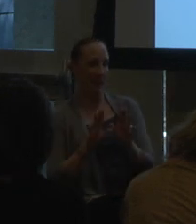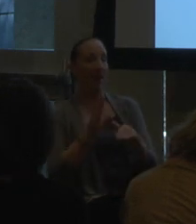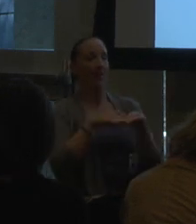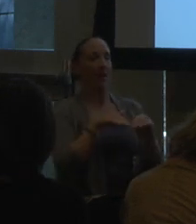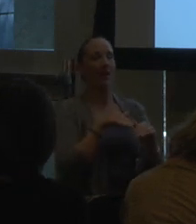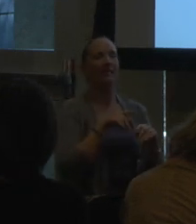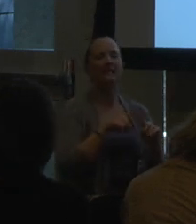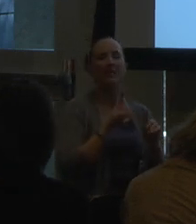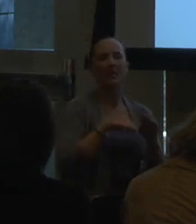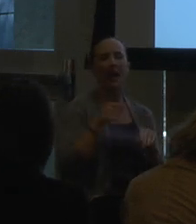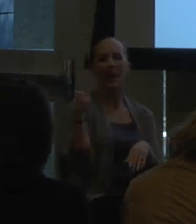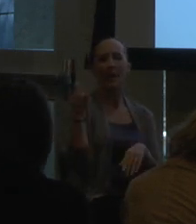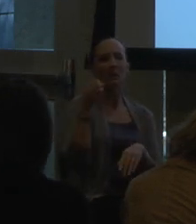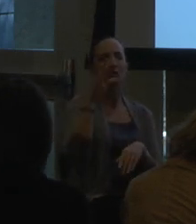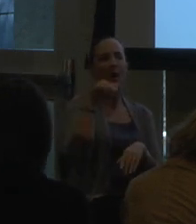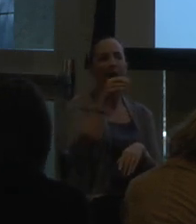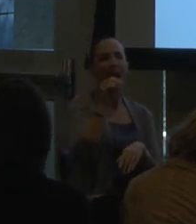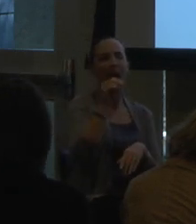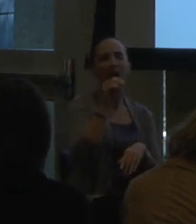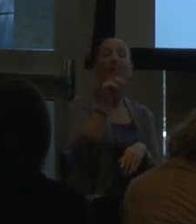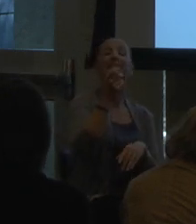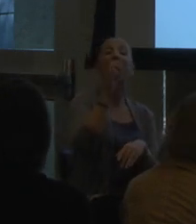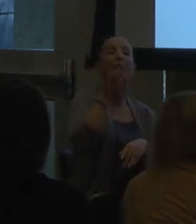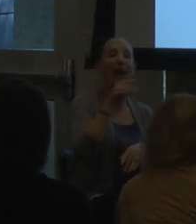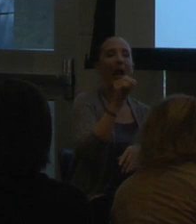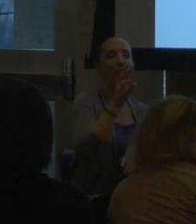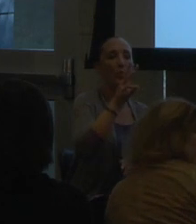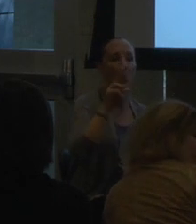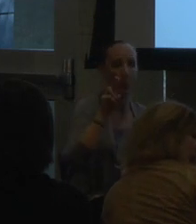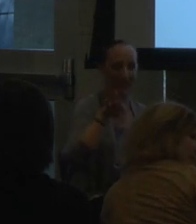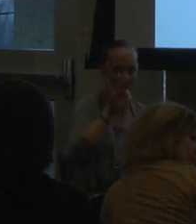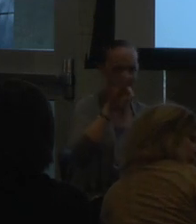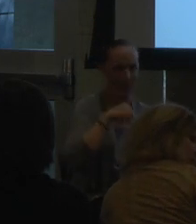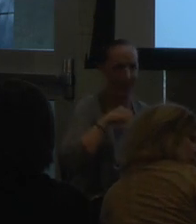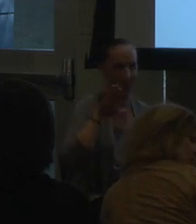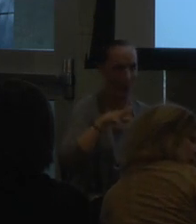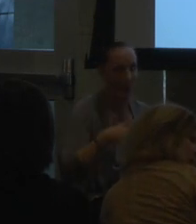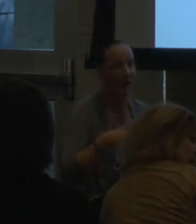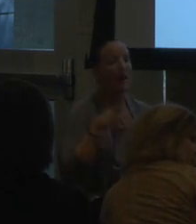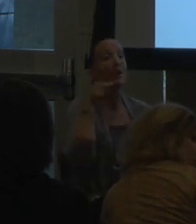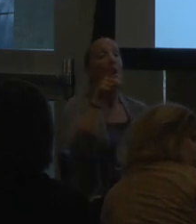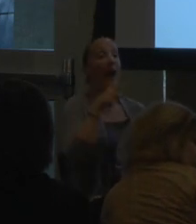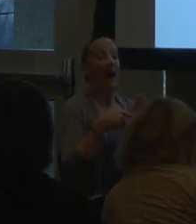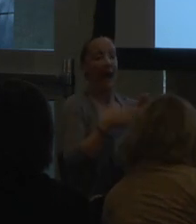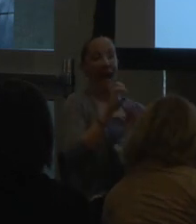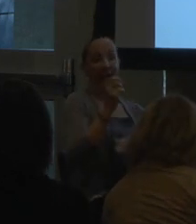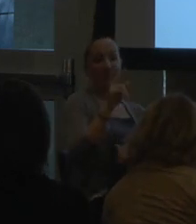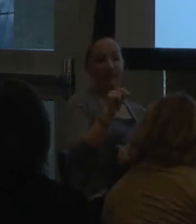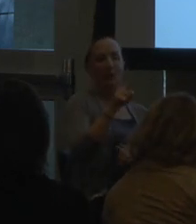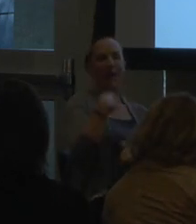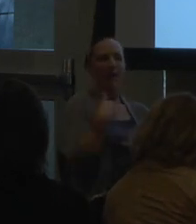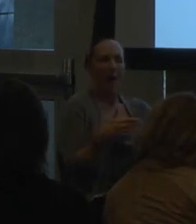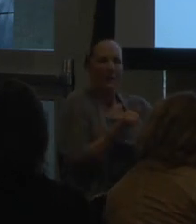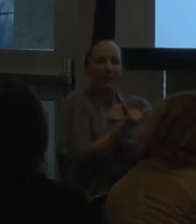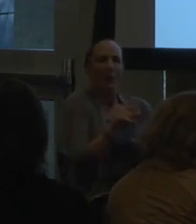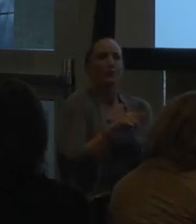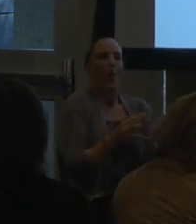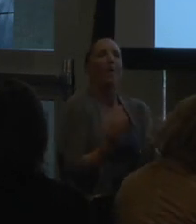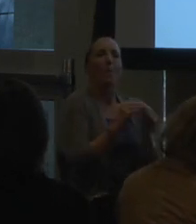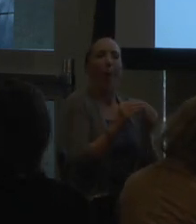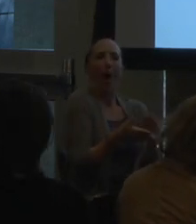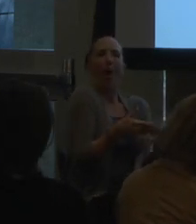different from what Thierry and Wu found in the behavioral results. And in your explicit group, you saw something that was more similar to the Thierry and